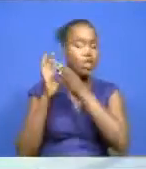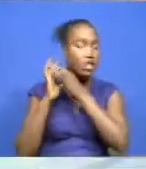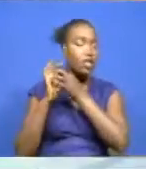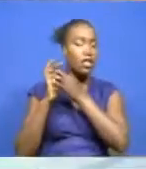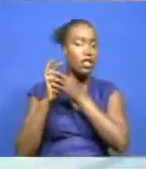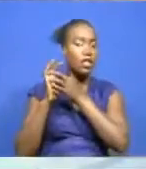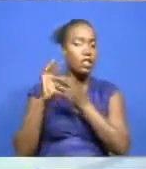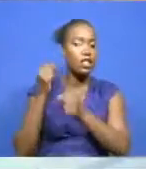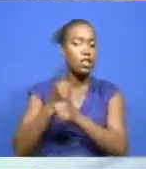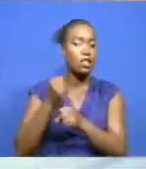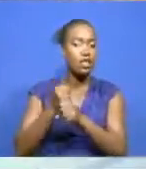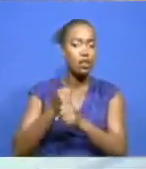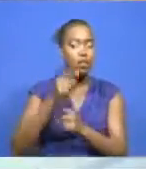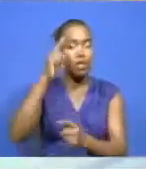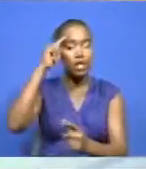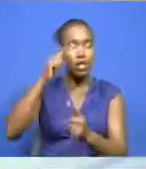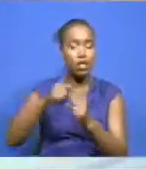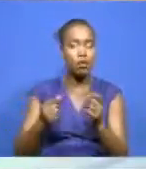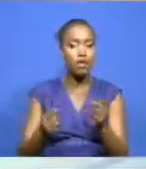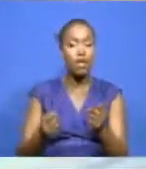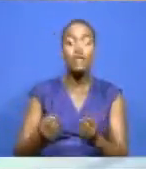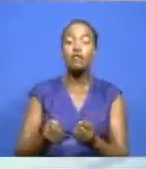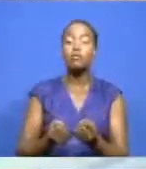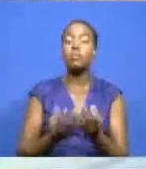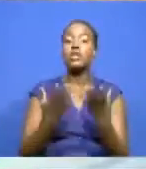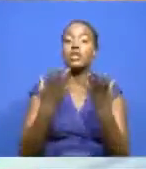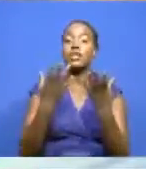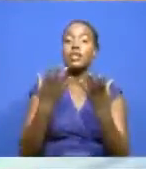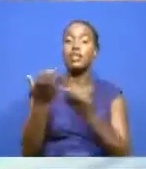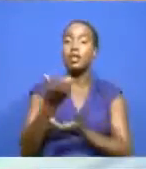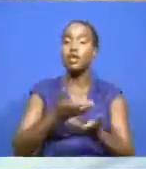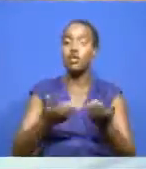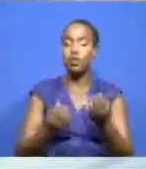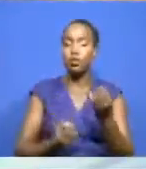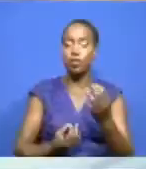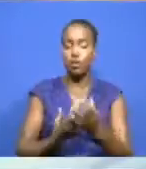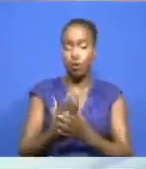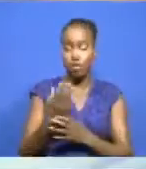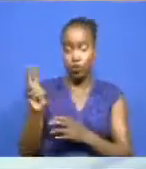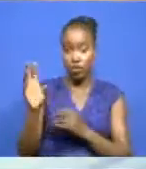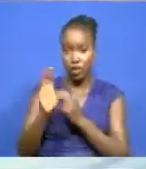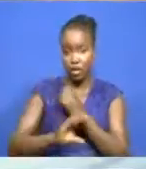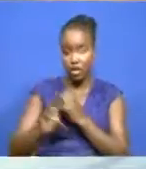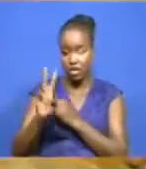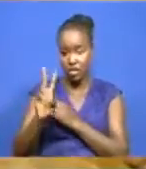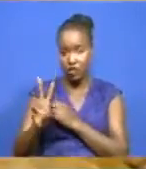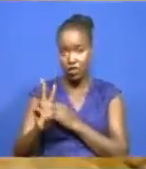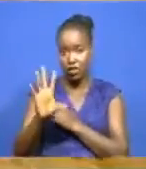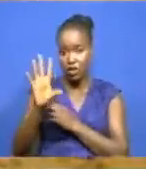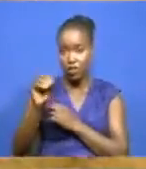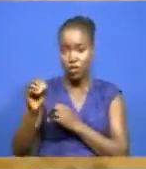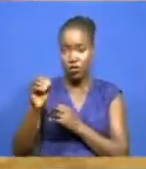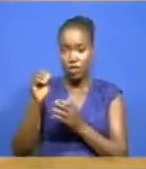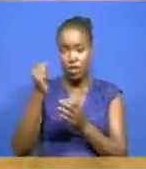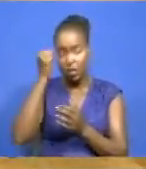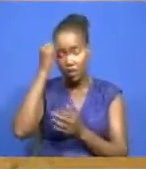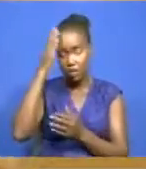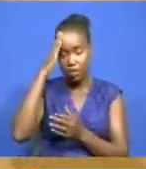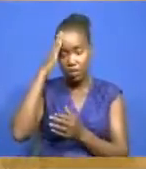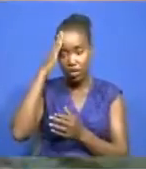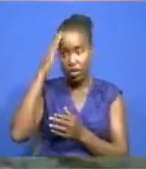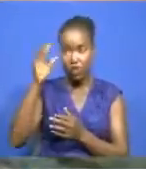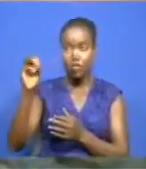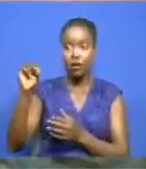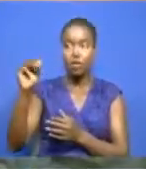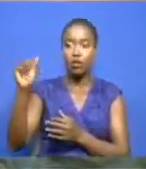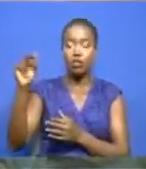labor, with a view of spurring economic growth in the two countries. Saleh was speaking during the 50th anniversary of the Oman